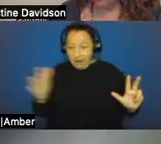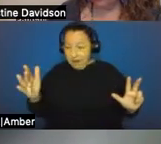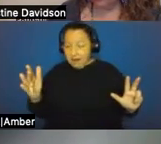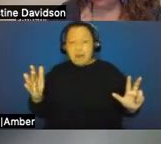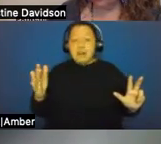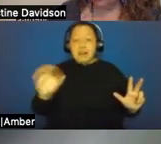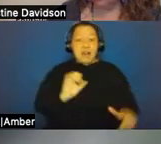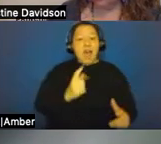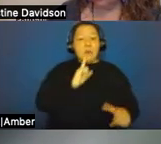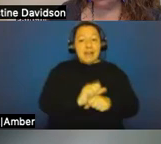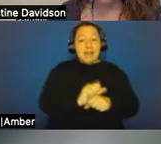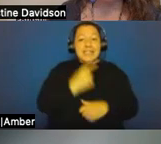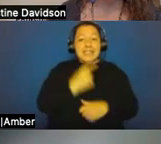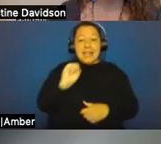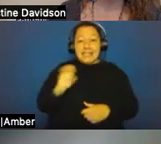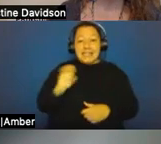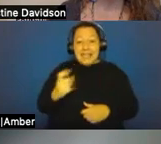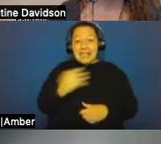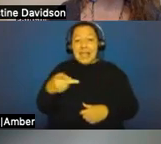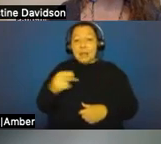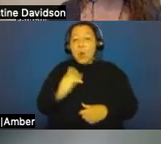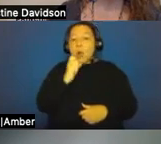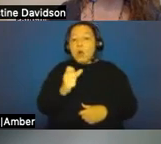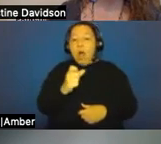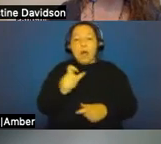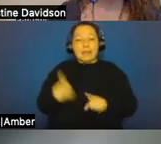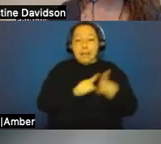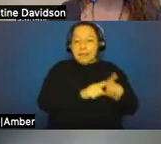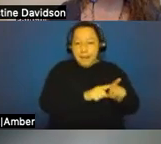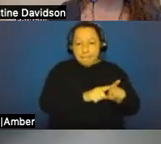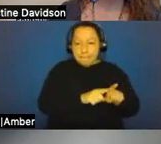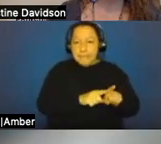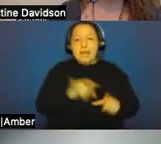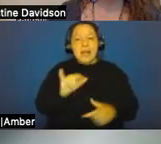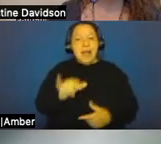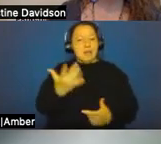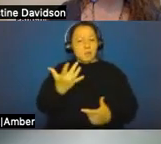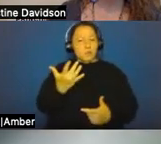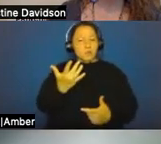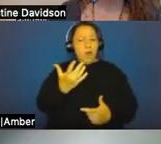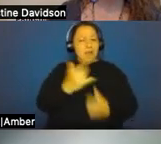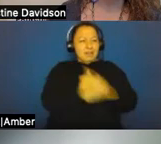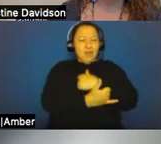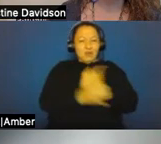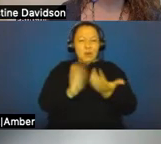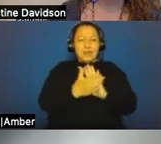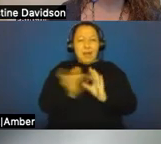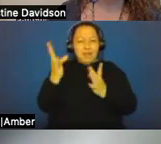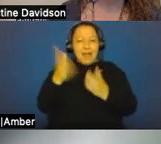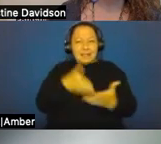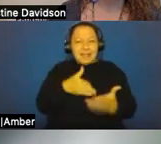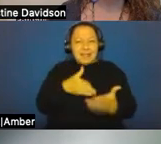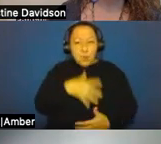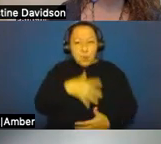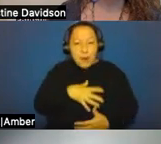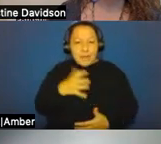And that's a lot of what colludes to like a nation becoming violent against its women or violence against its sexual